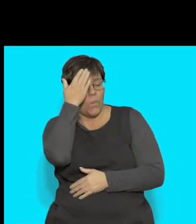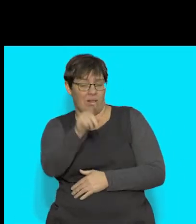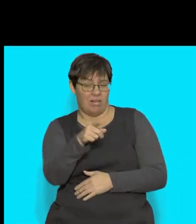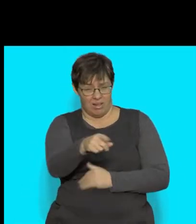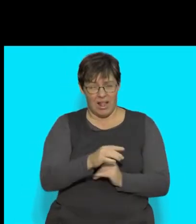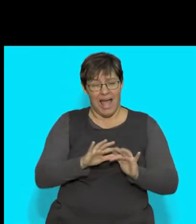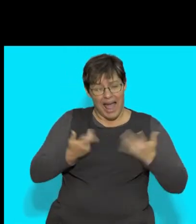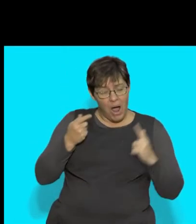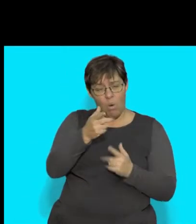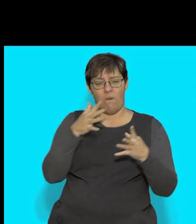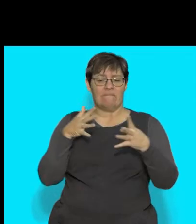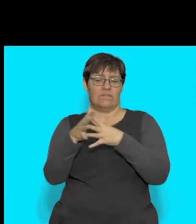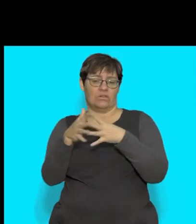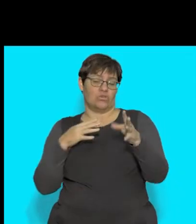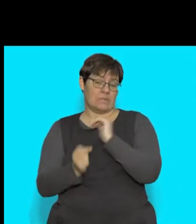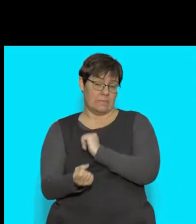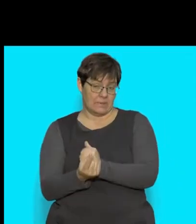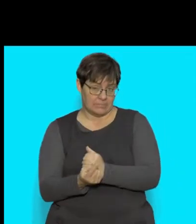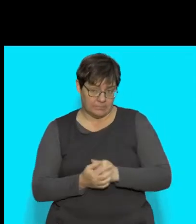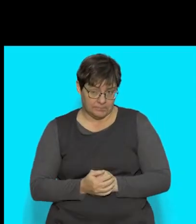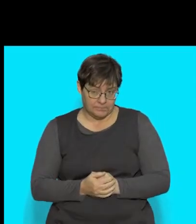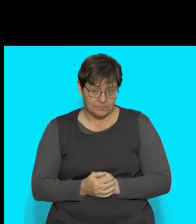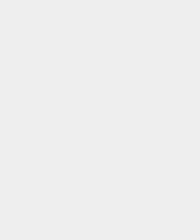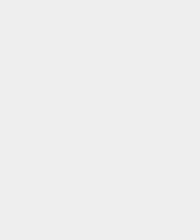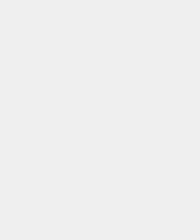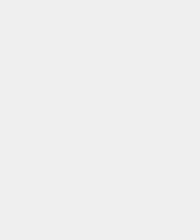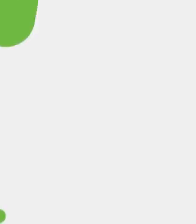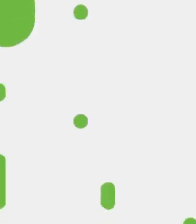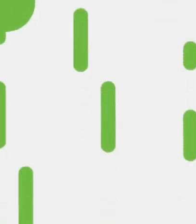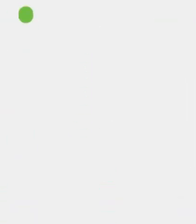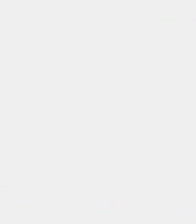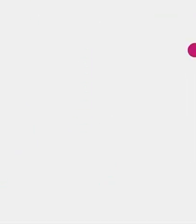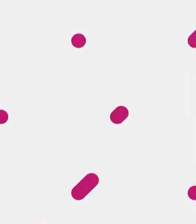how glomerular filtration occurs.